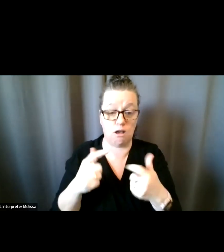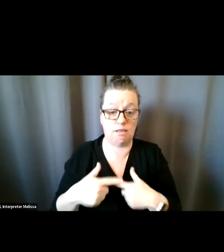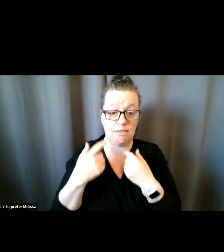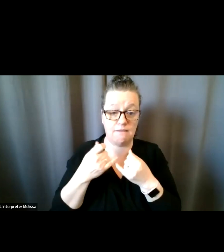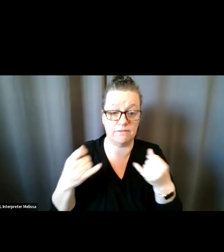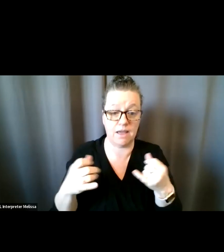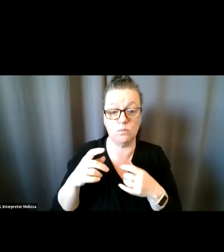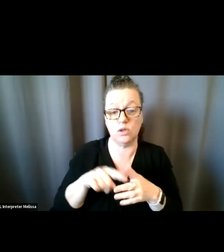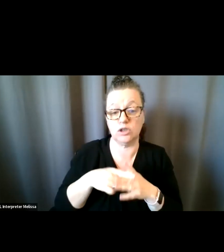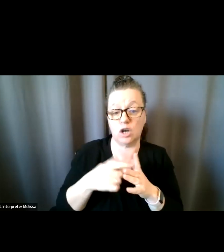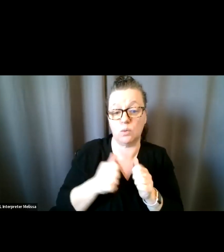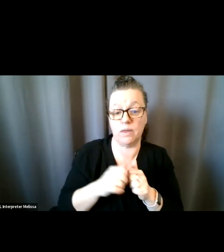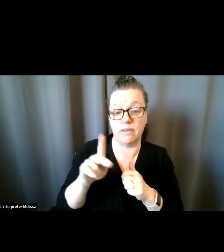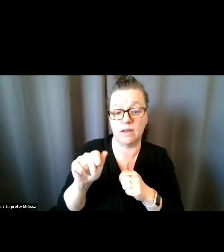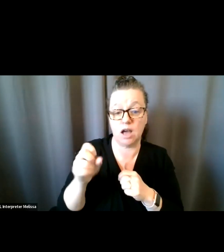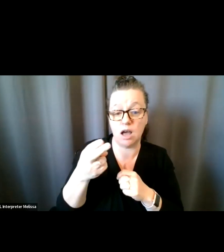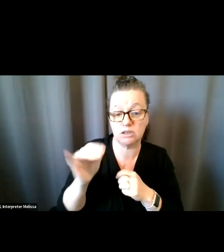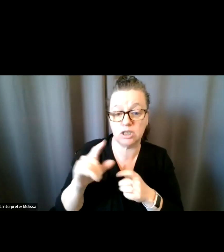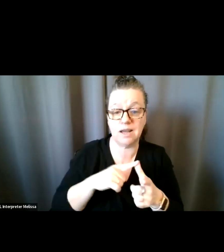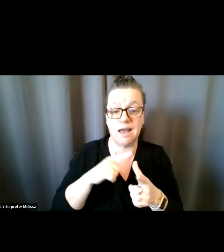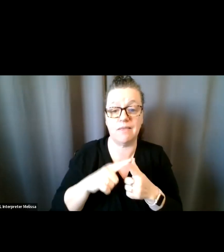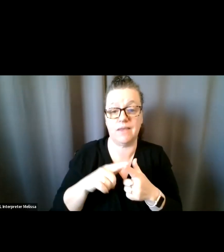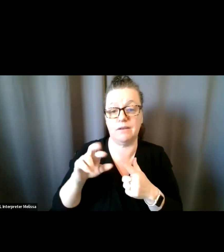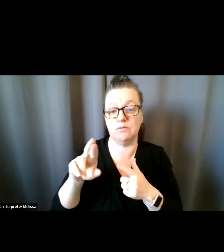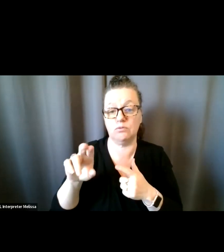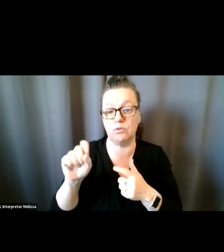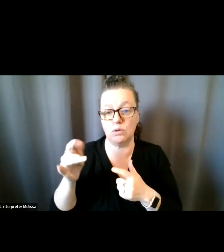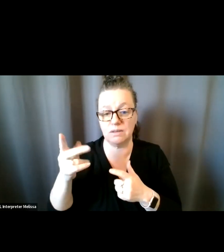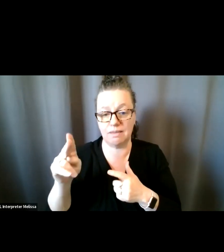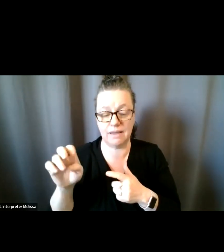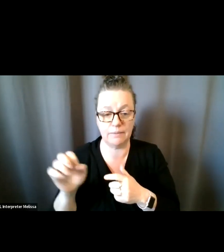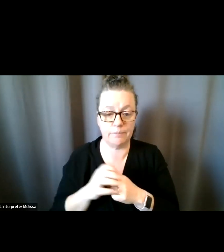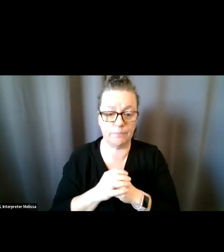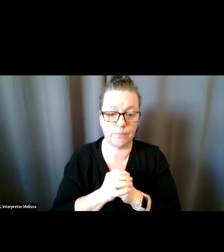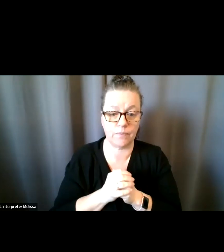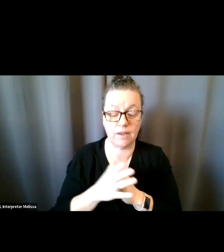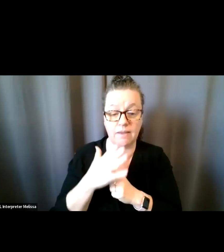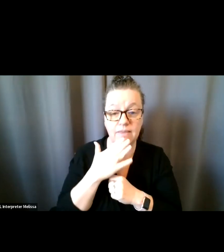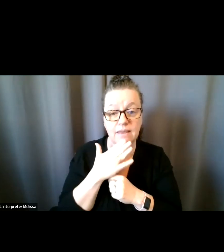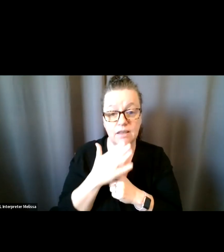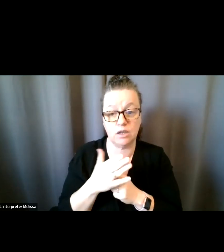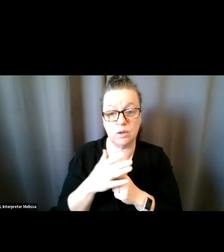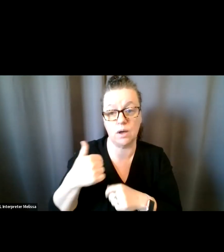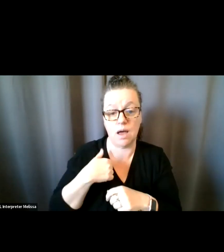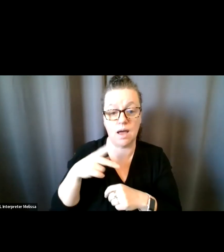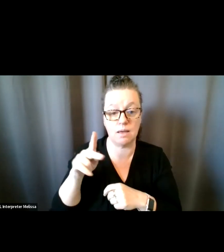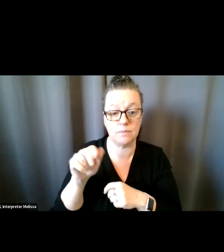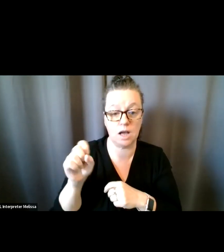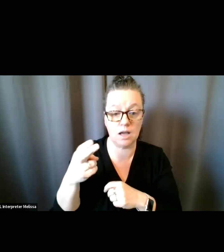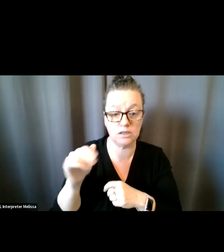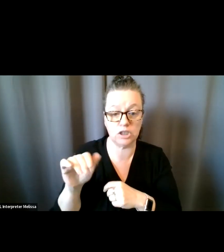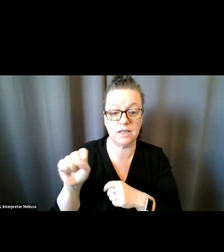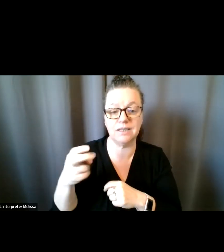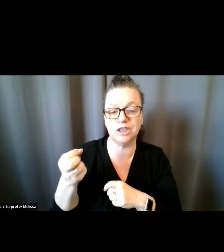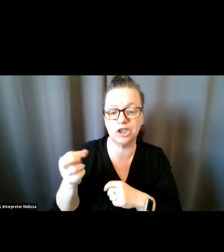and then I'll turn it over to Rosalie, Heaven, and Robert. So Kashi? Thank you. I'm Kashi Aurora, she, her